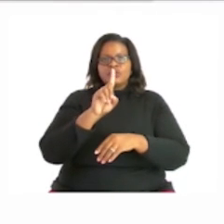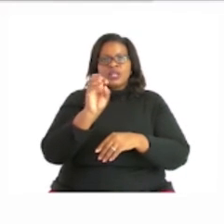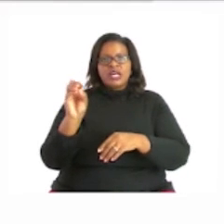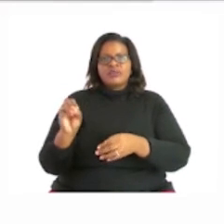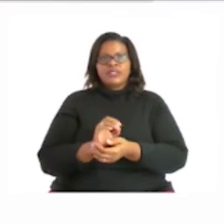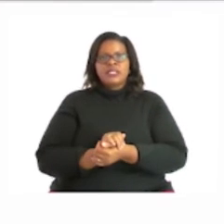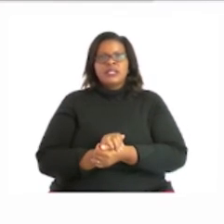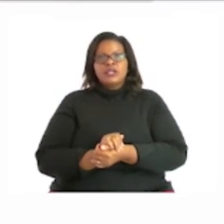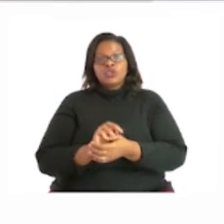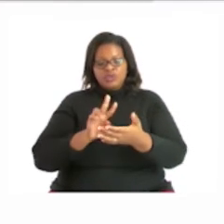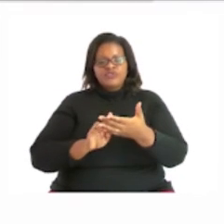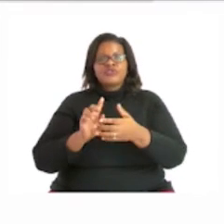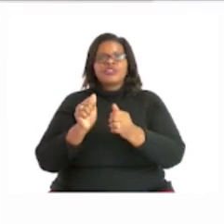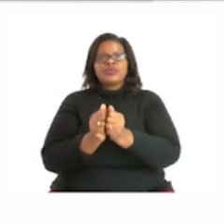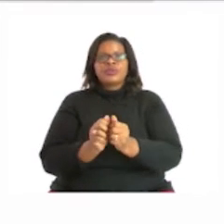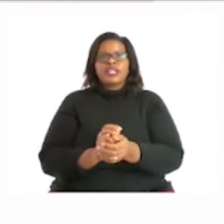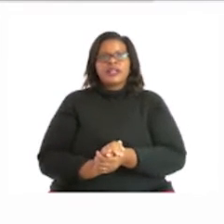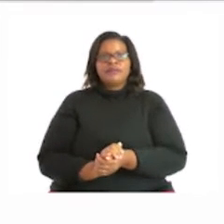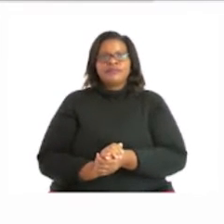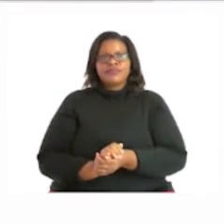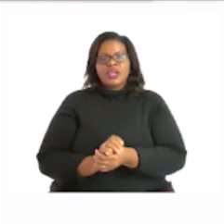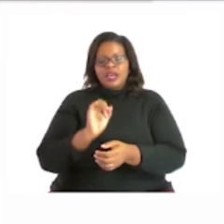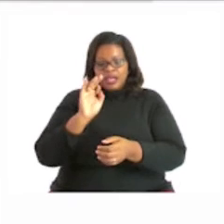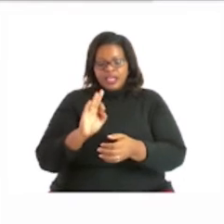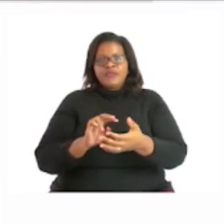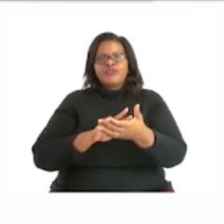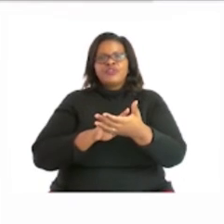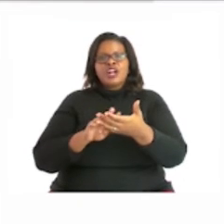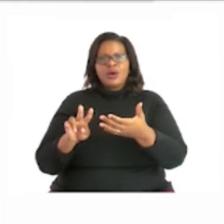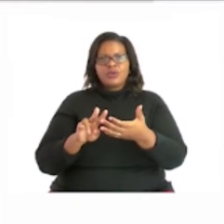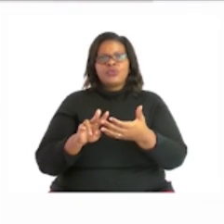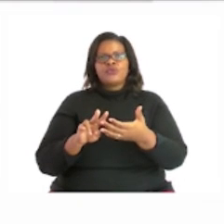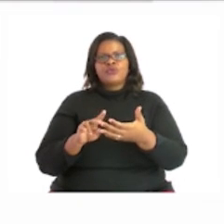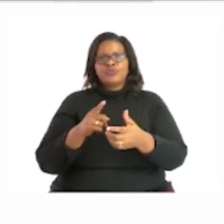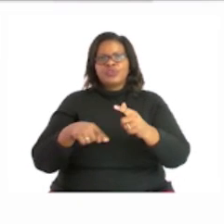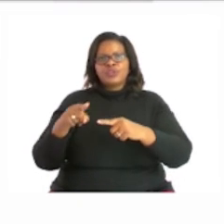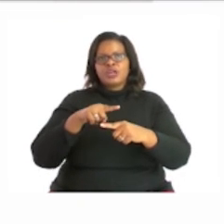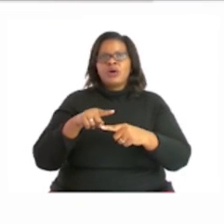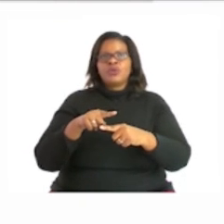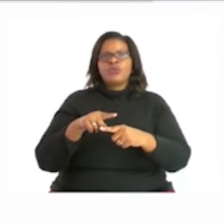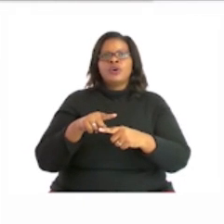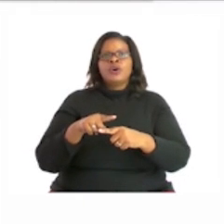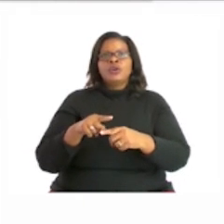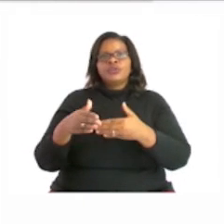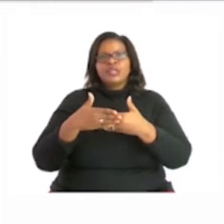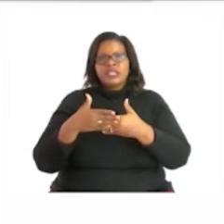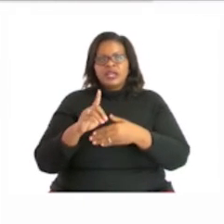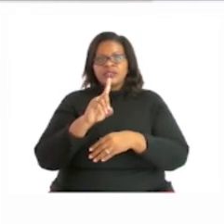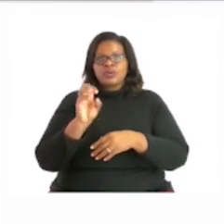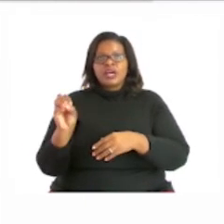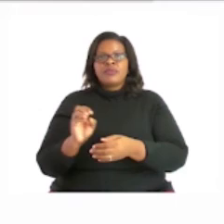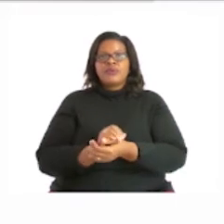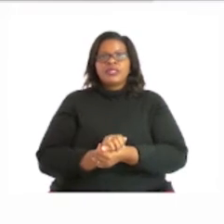Let's read. When rounding off to the nearest 100, we focus on the hundreds and the